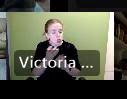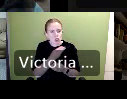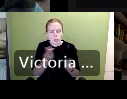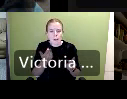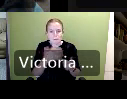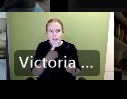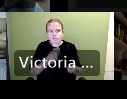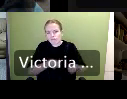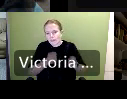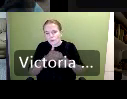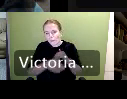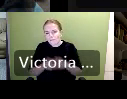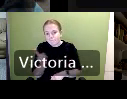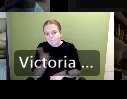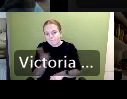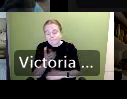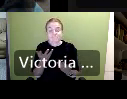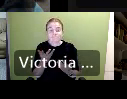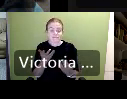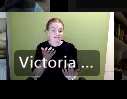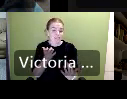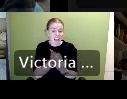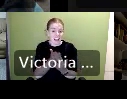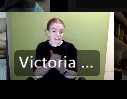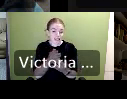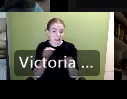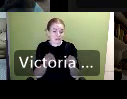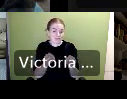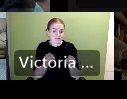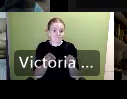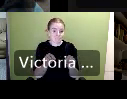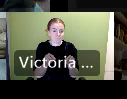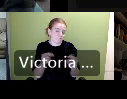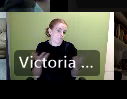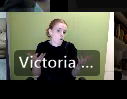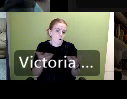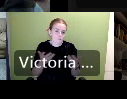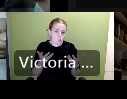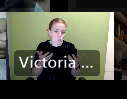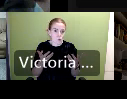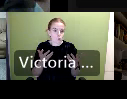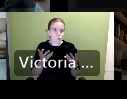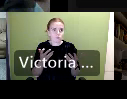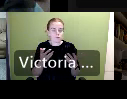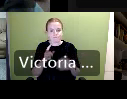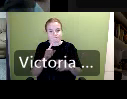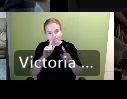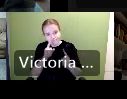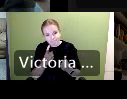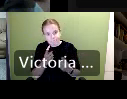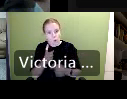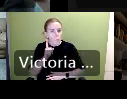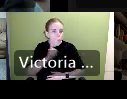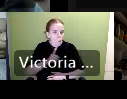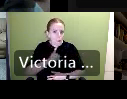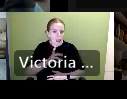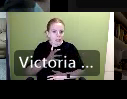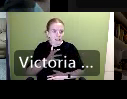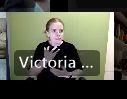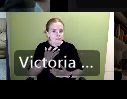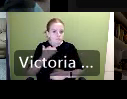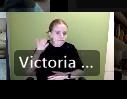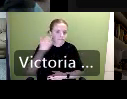the access barriers. So it's not always possible to do prevention screening, for example, in people's own